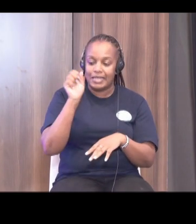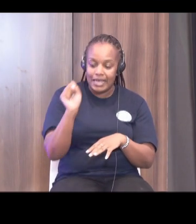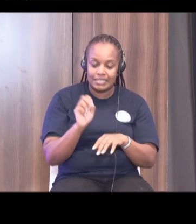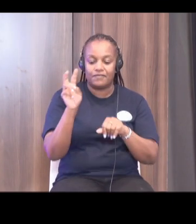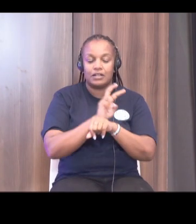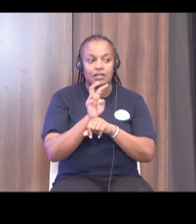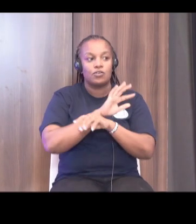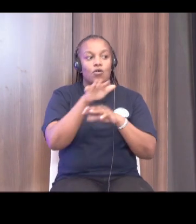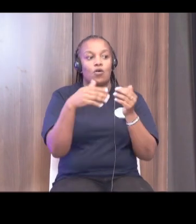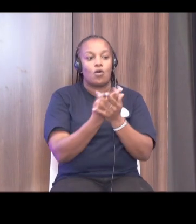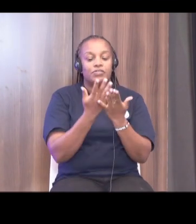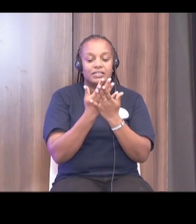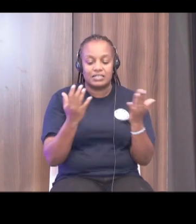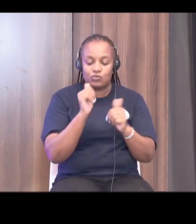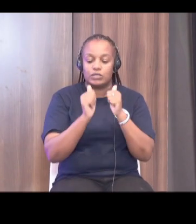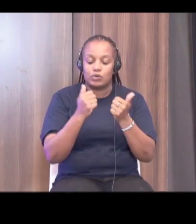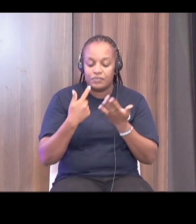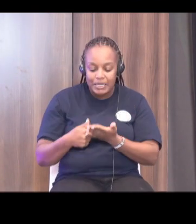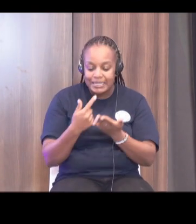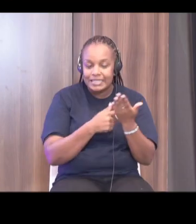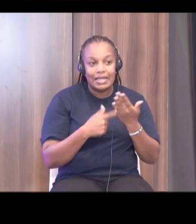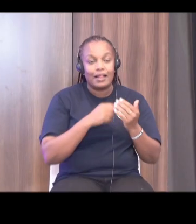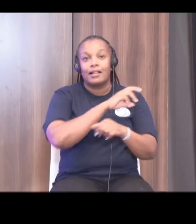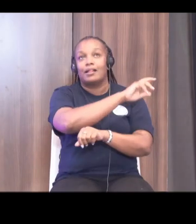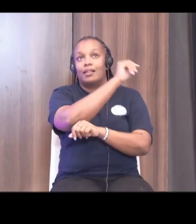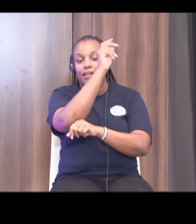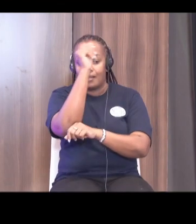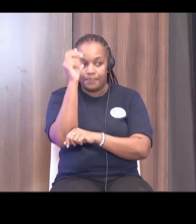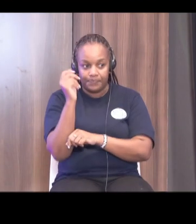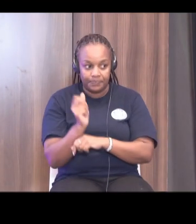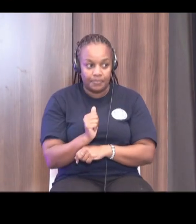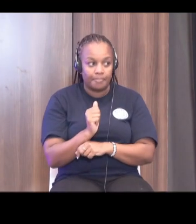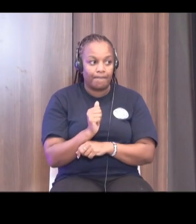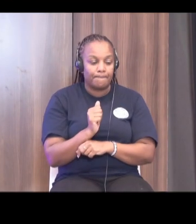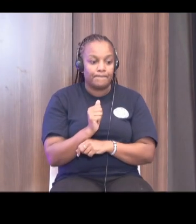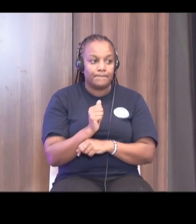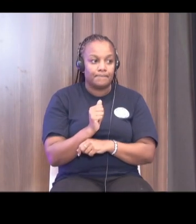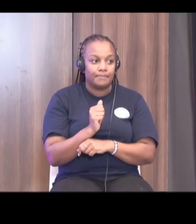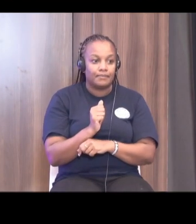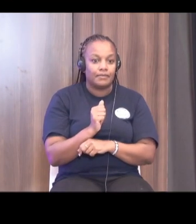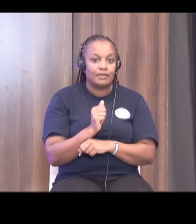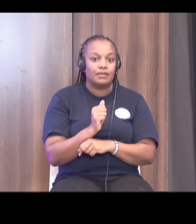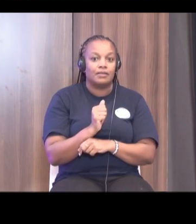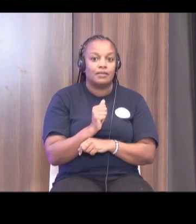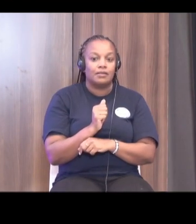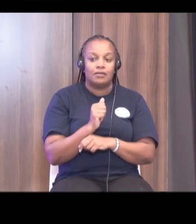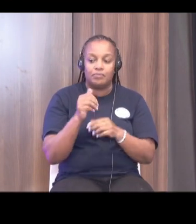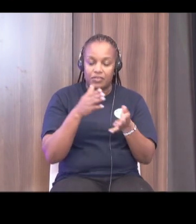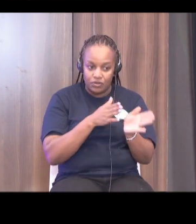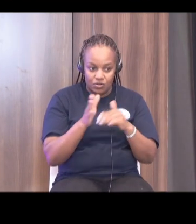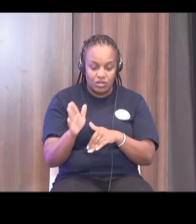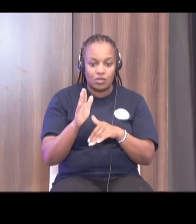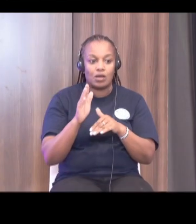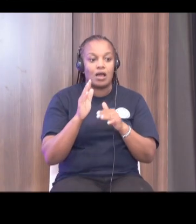been discussing throughout the day, and the ability to link maternal vaccination status to the infants. Various methodological approaches have